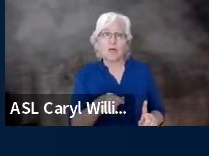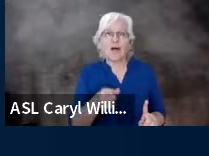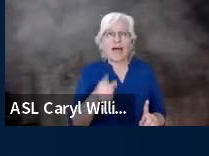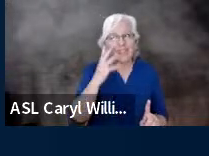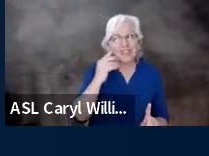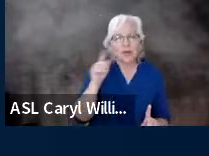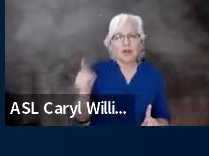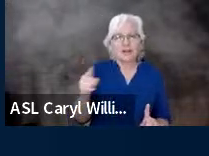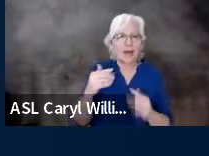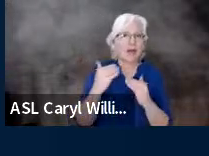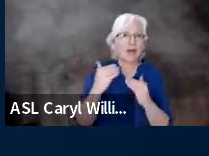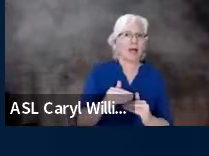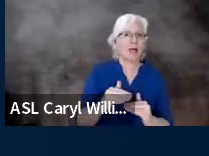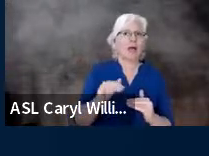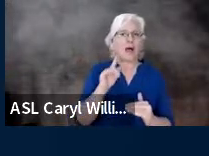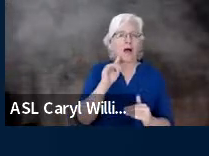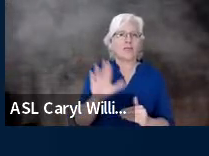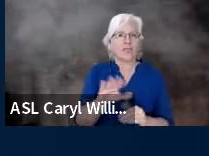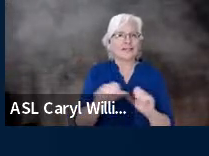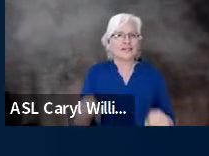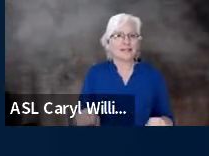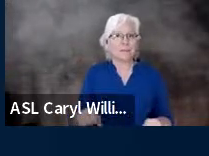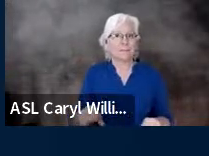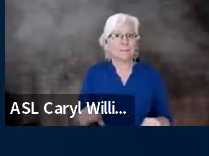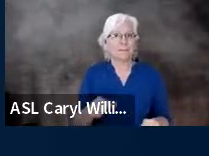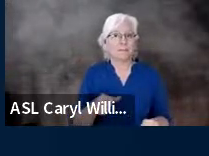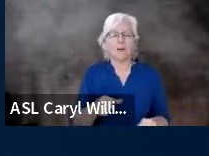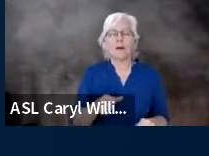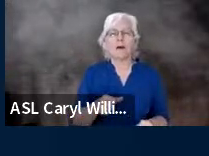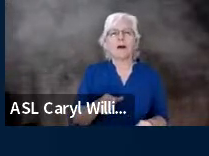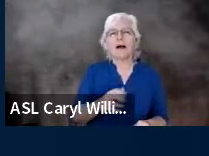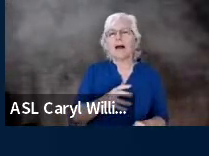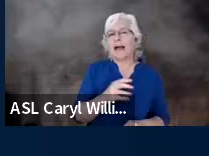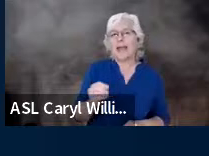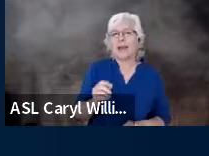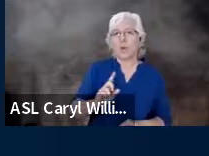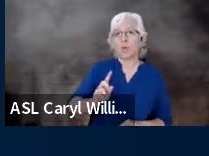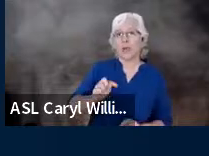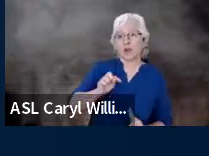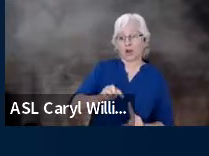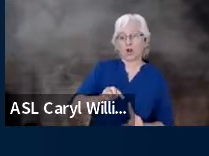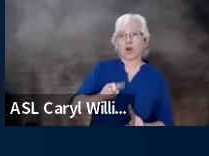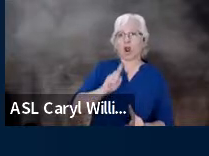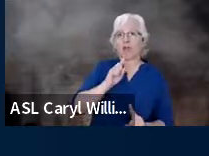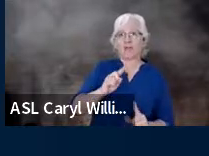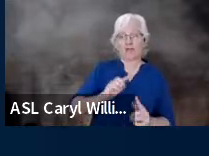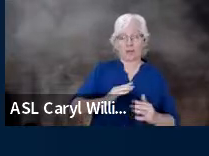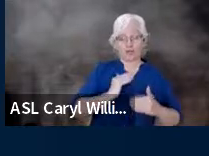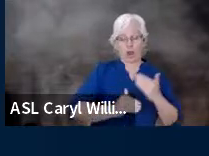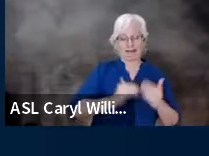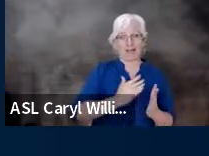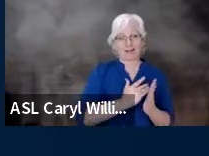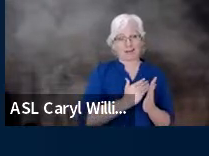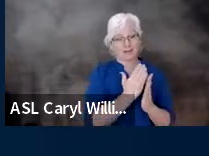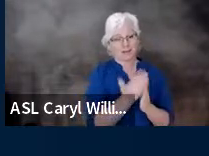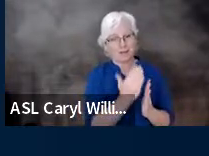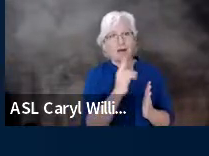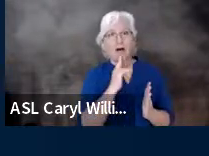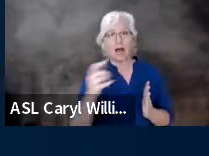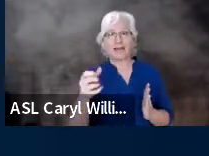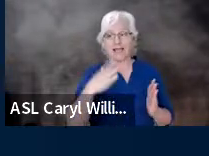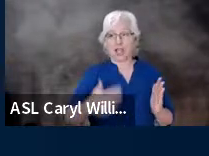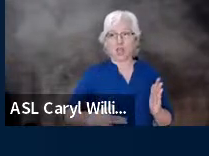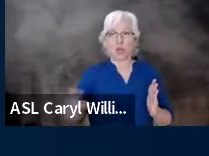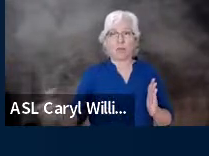also questions about, where in the loop do they get to be involved, right? And also, there is